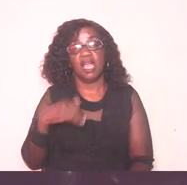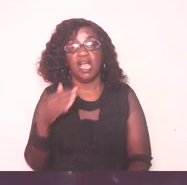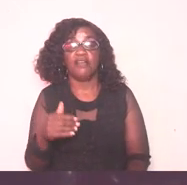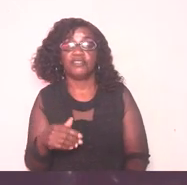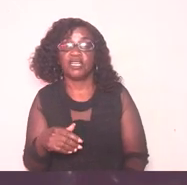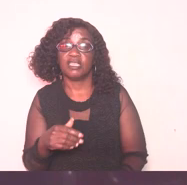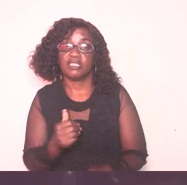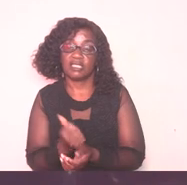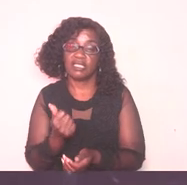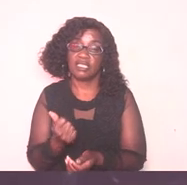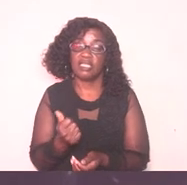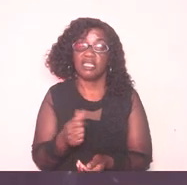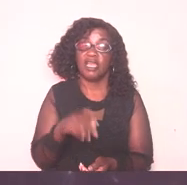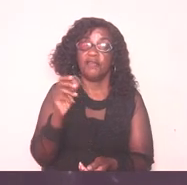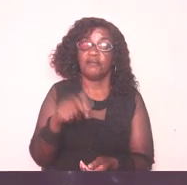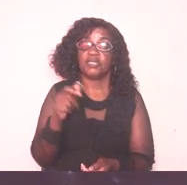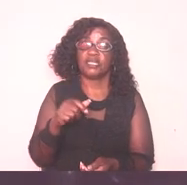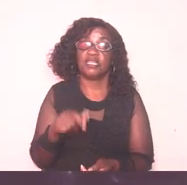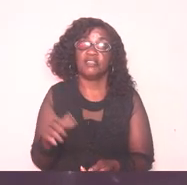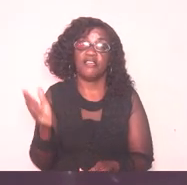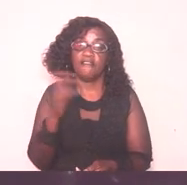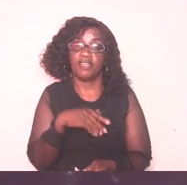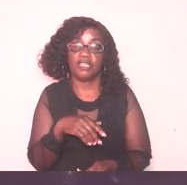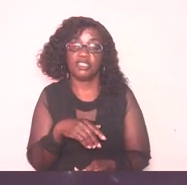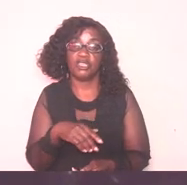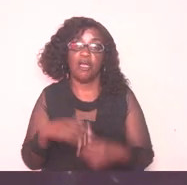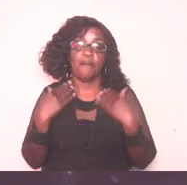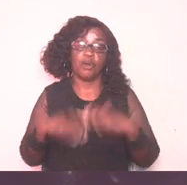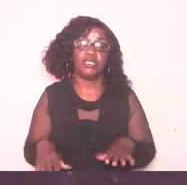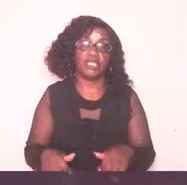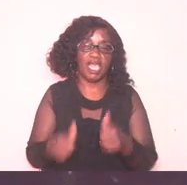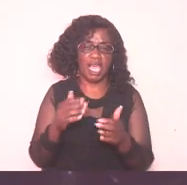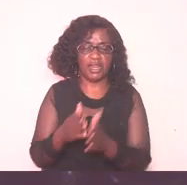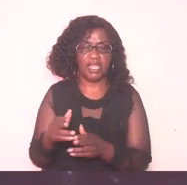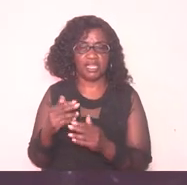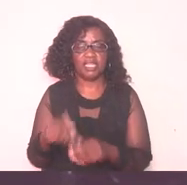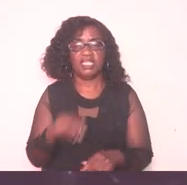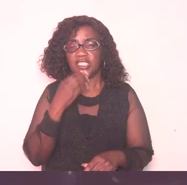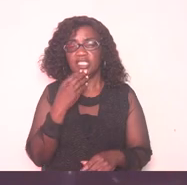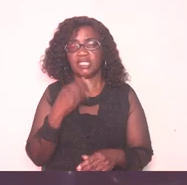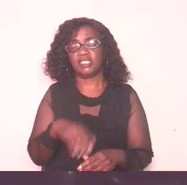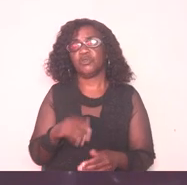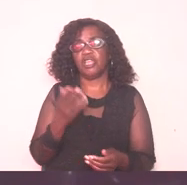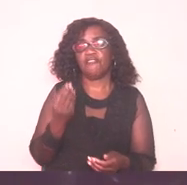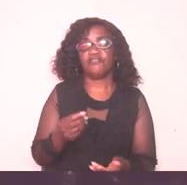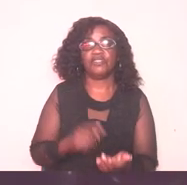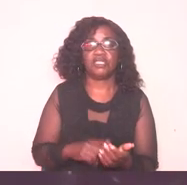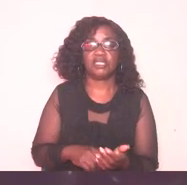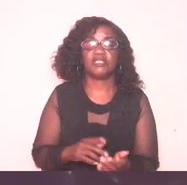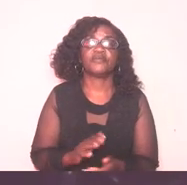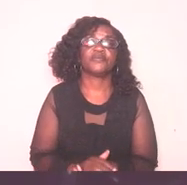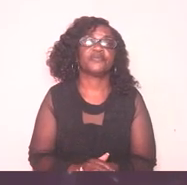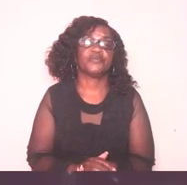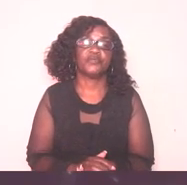sex. Because at the end of the day, this person has been developing for 16 years sexually. So my noble delegation, we cannot say that this person should not be